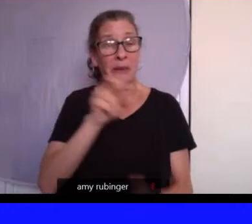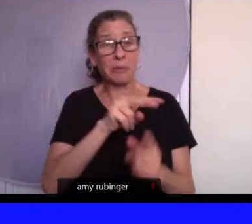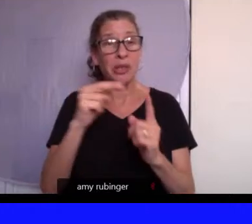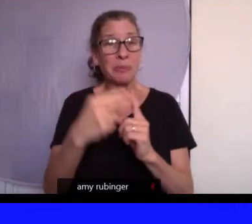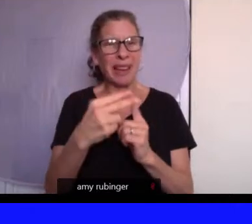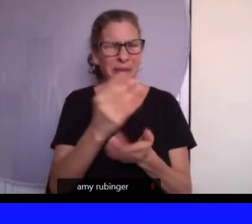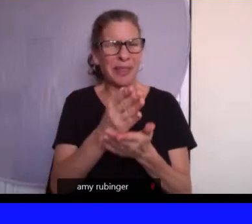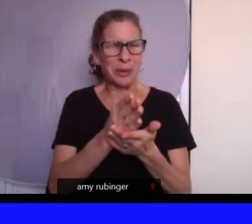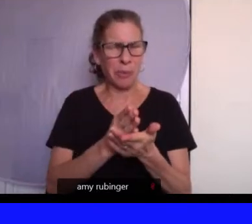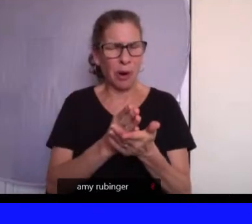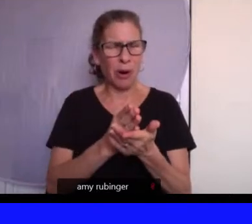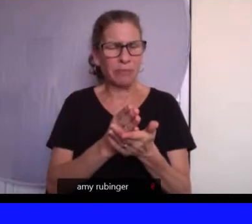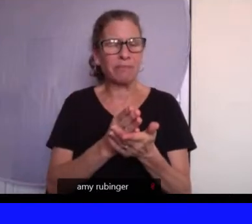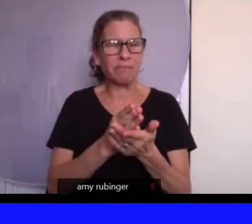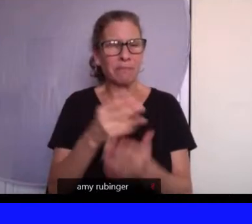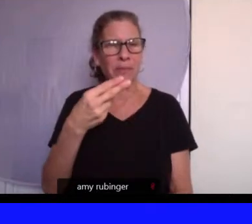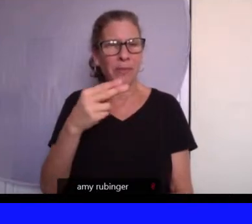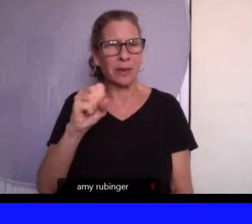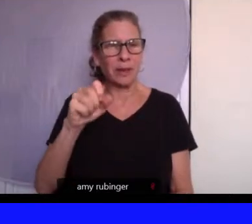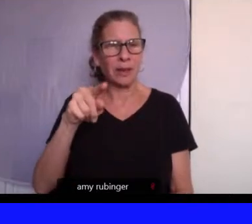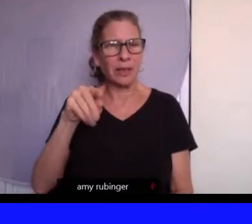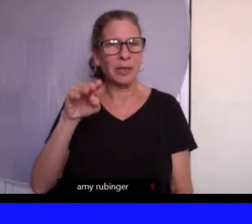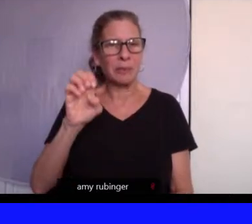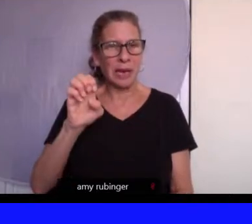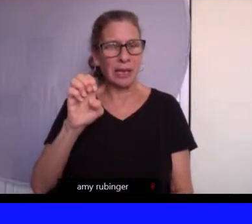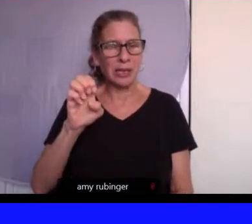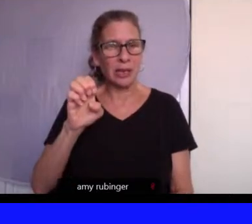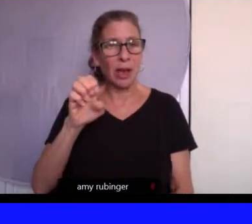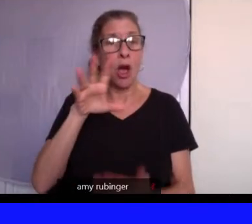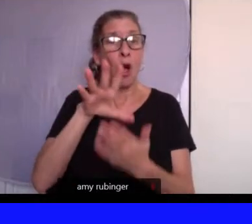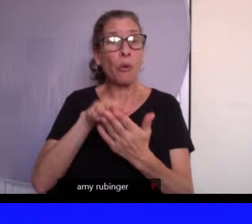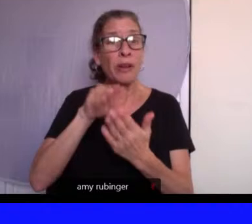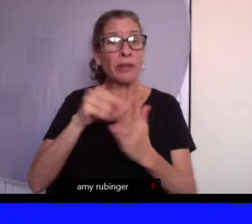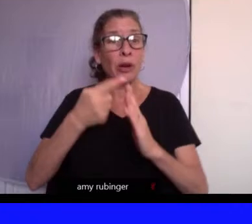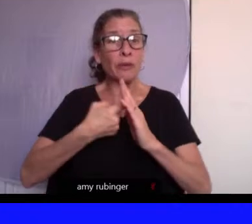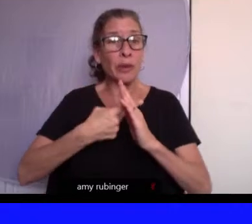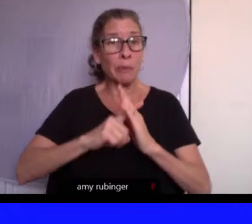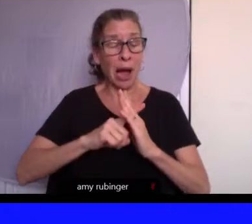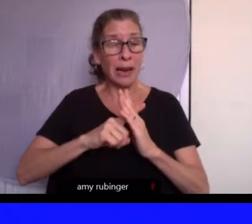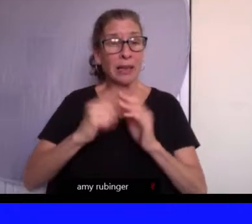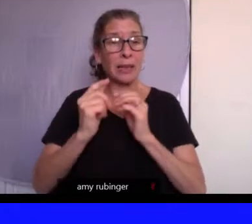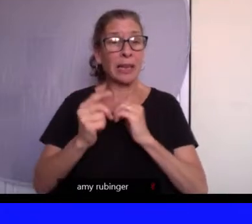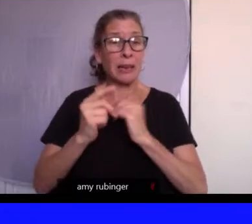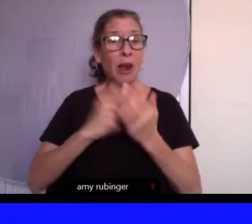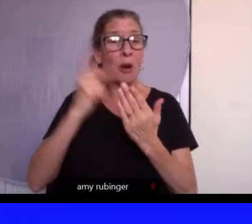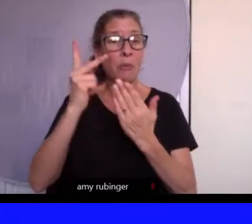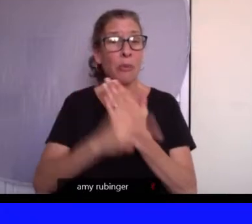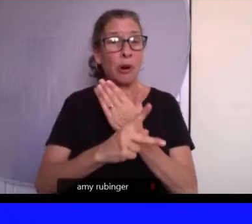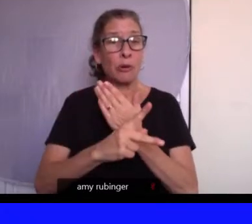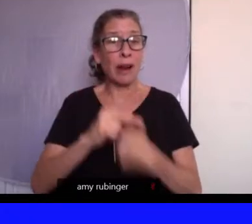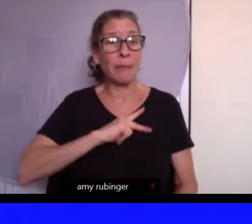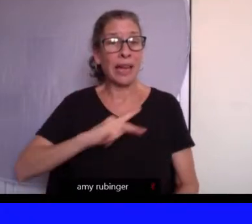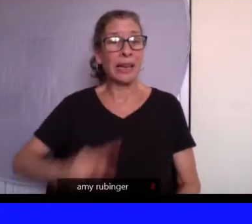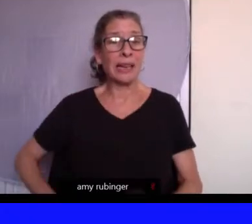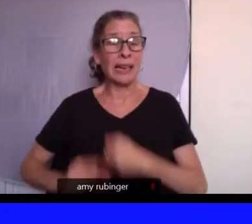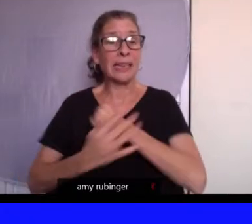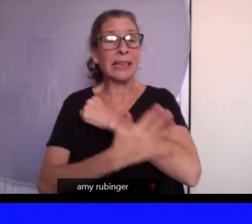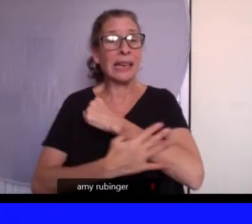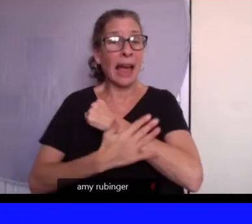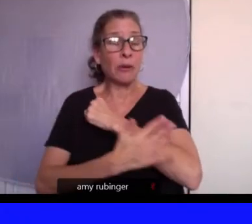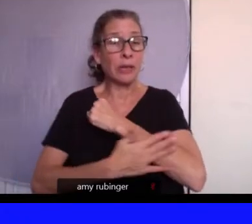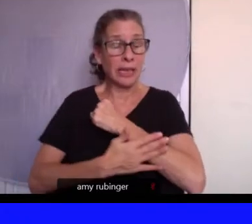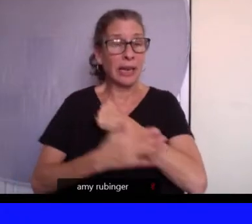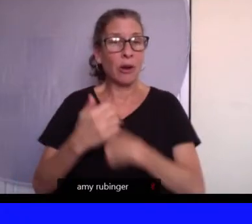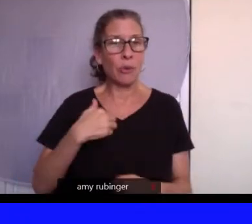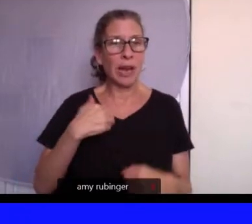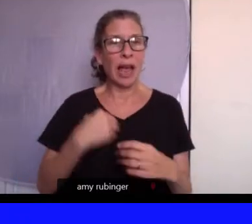family over time, and they were much more likely to accept the transition to hospice. So I